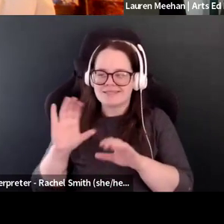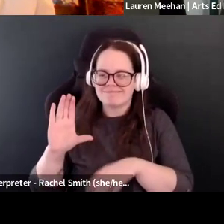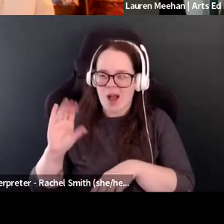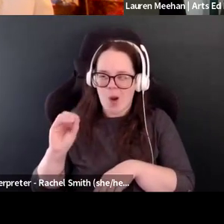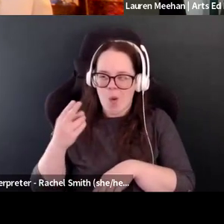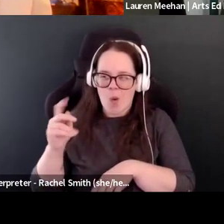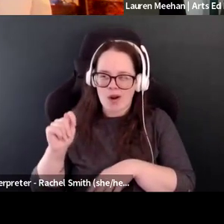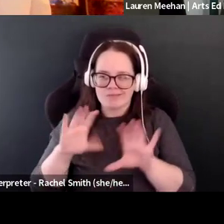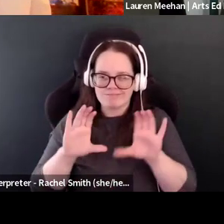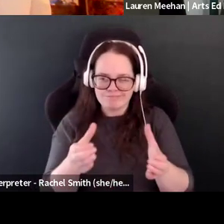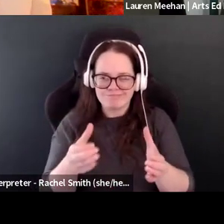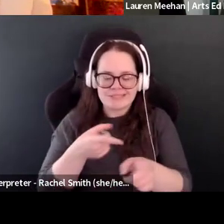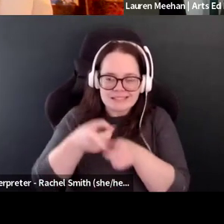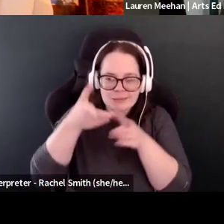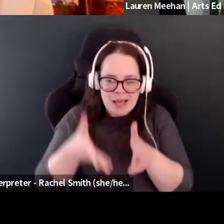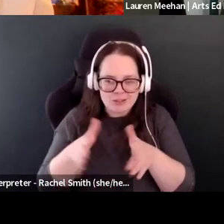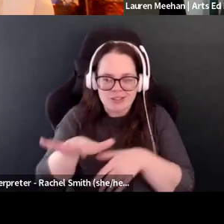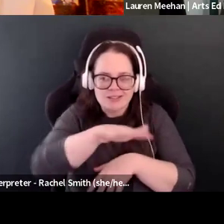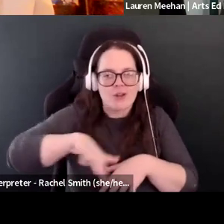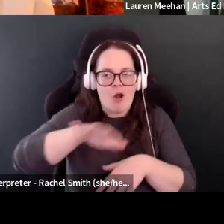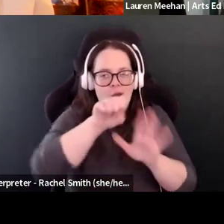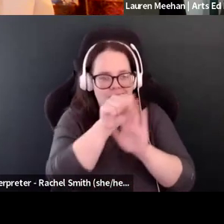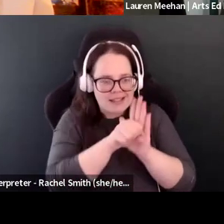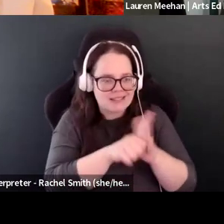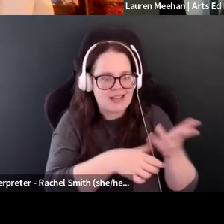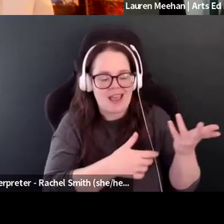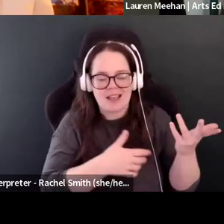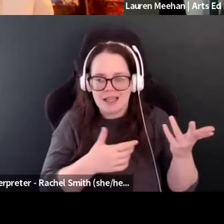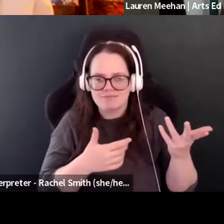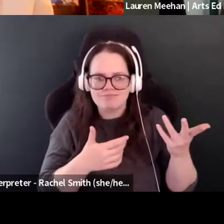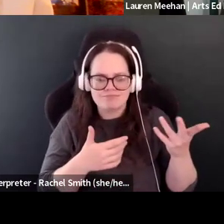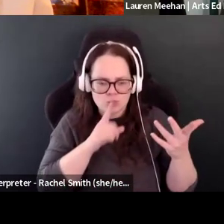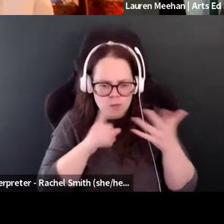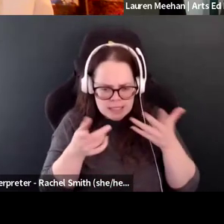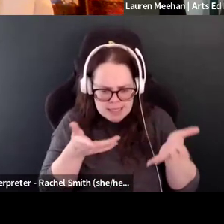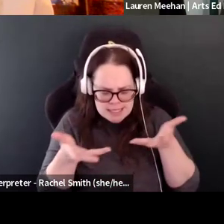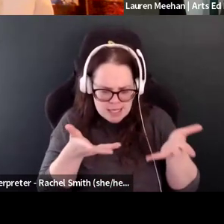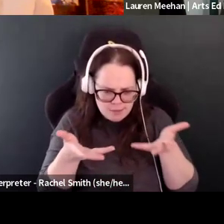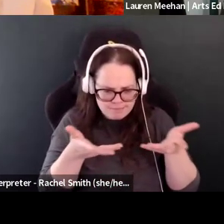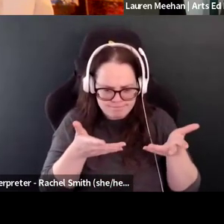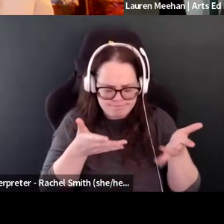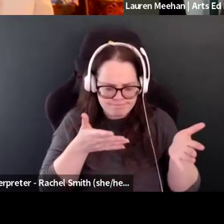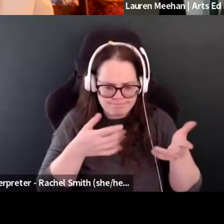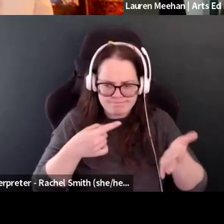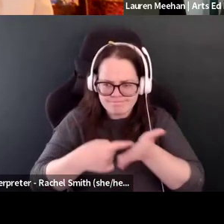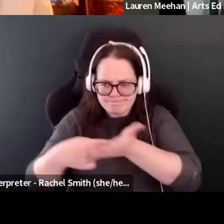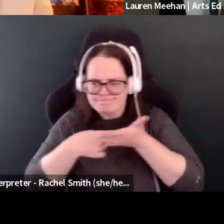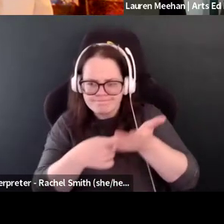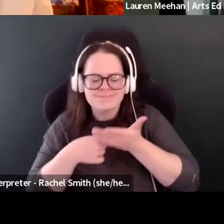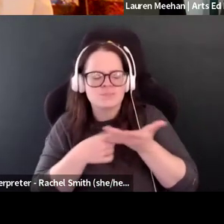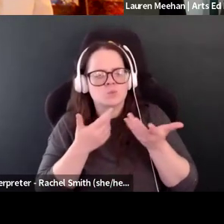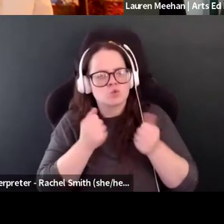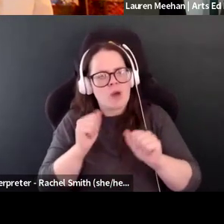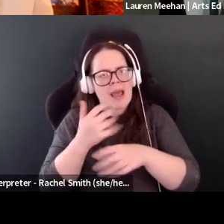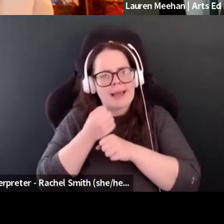of specialists around the states we've been meeting with to get a better understanding of what it is that they're looking for us to do for them and what they need